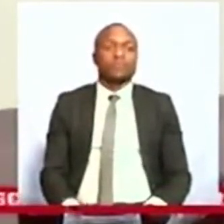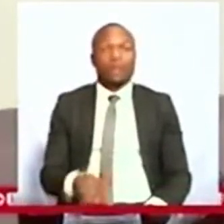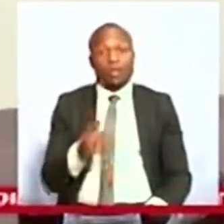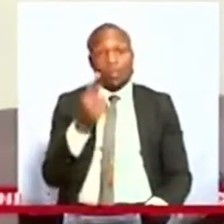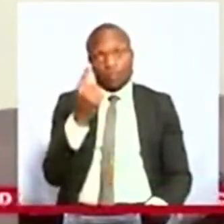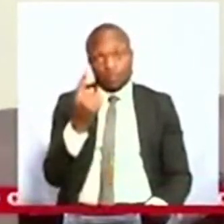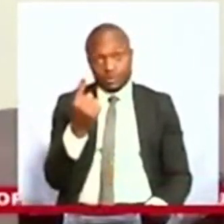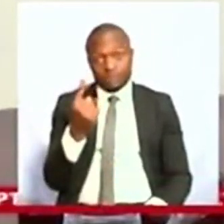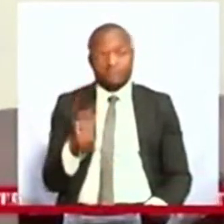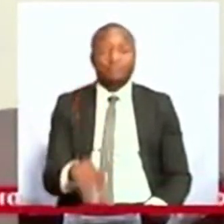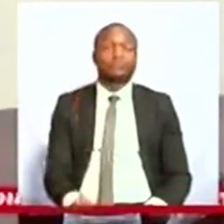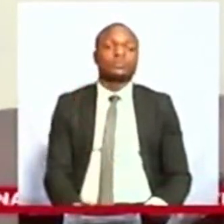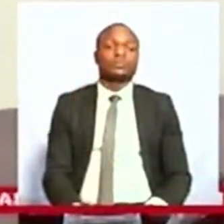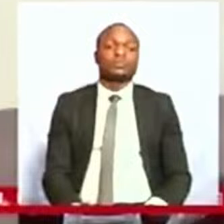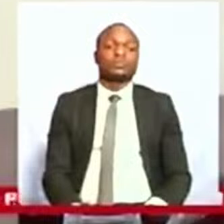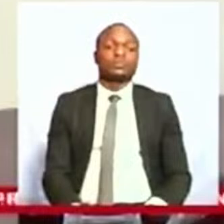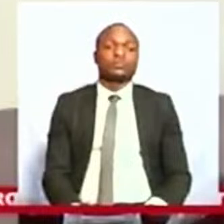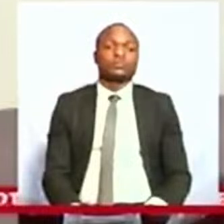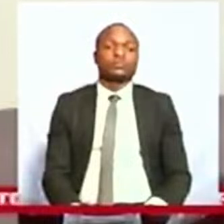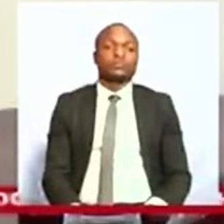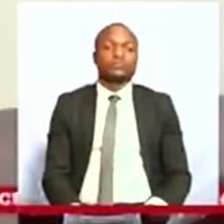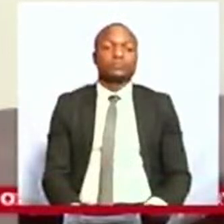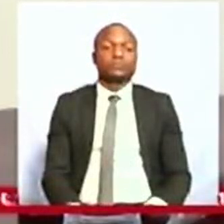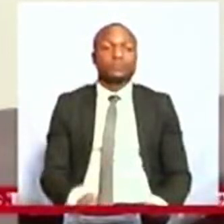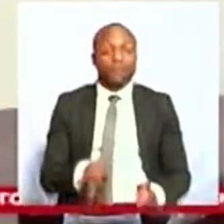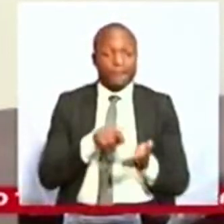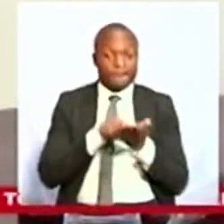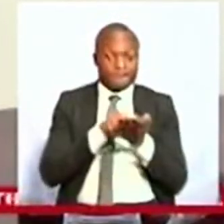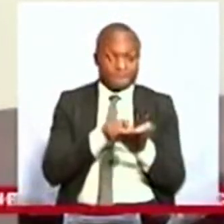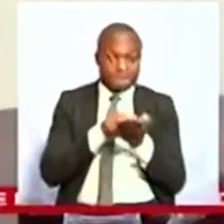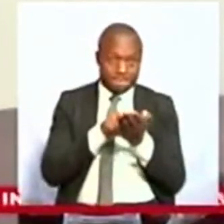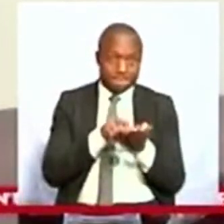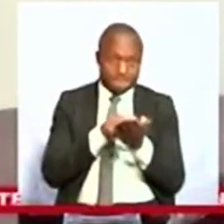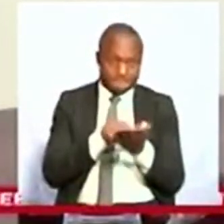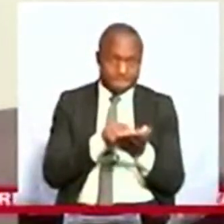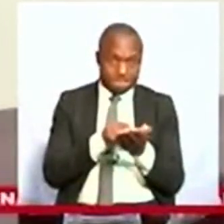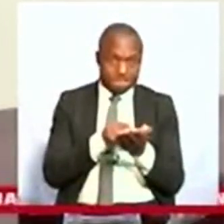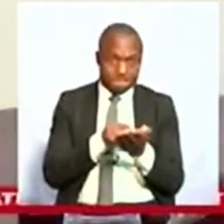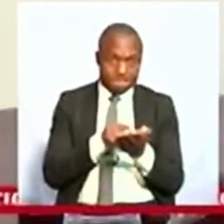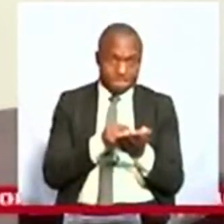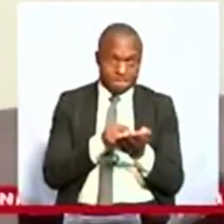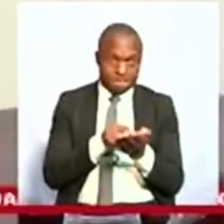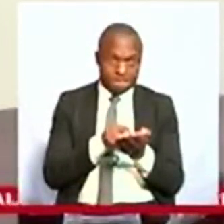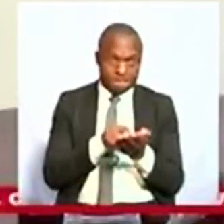1, where I say it is recommended that